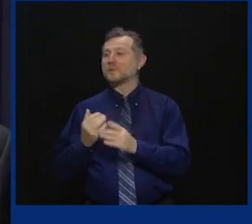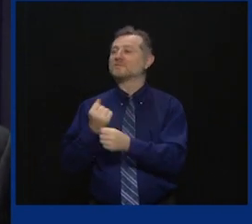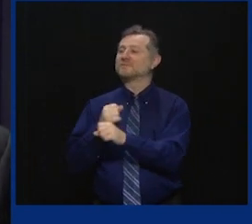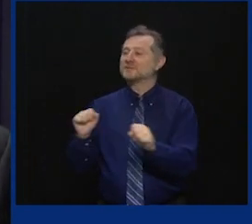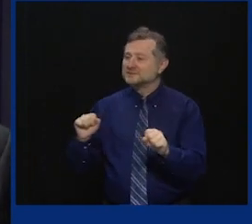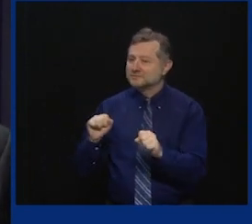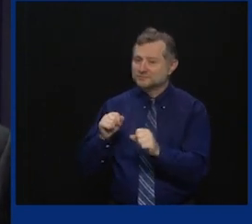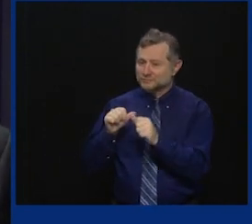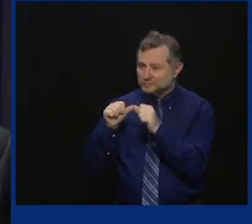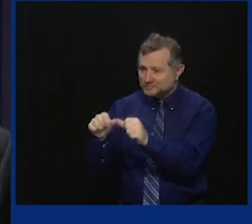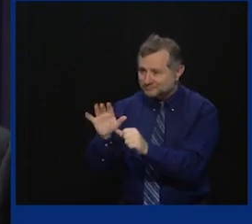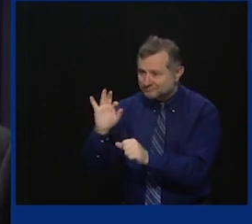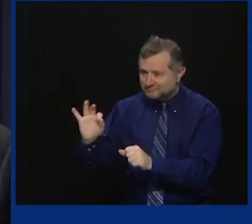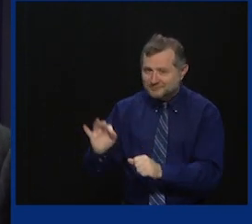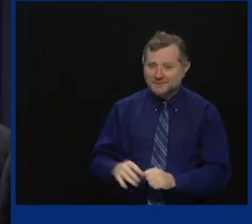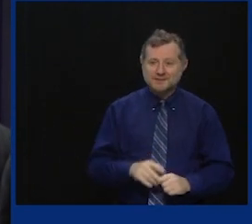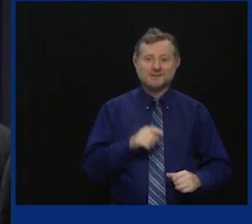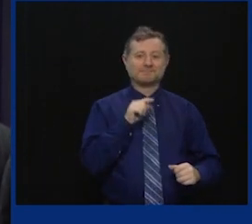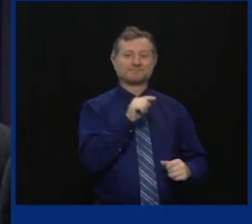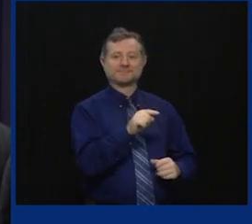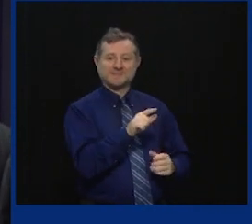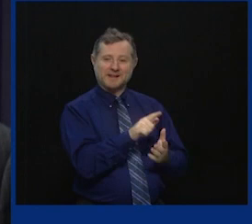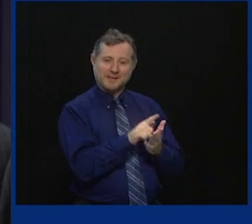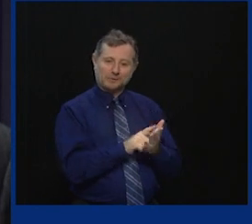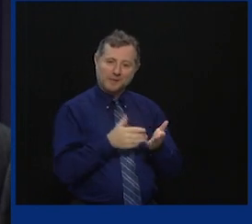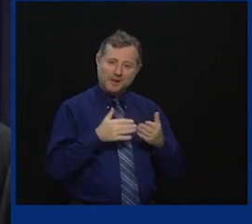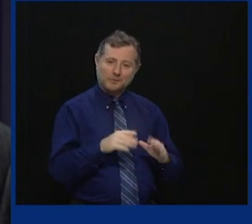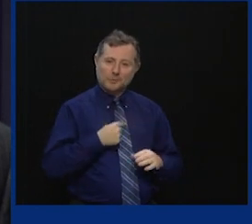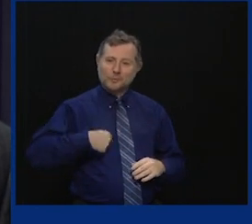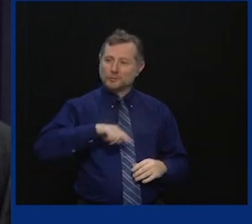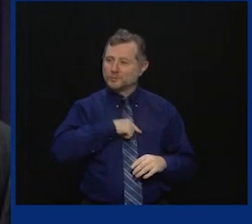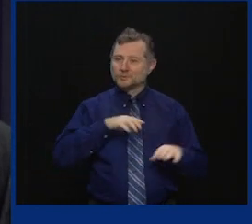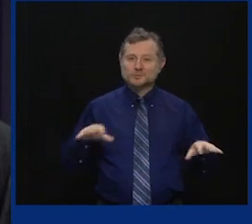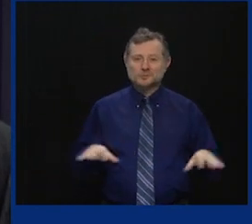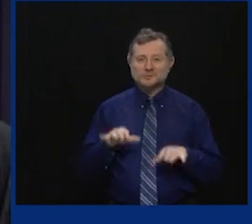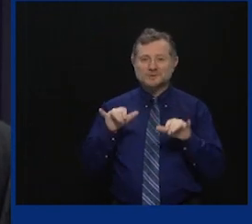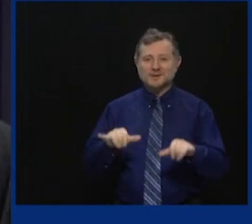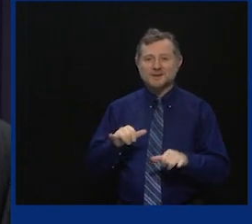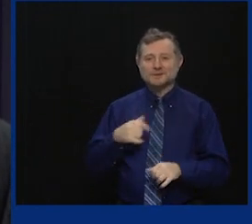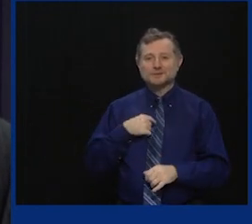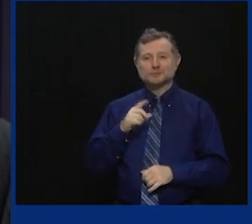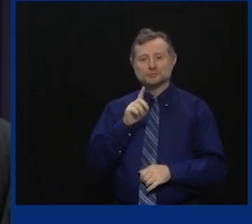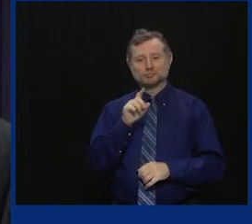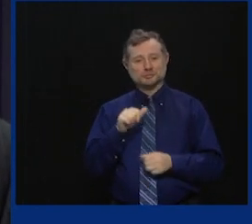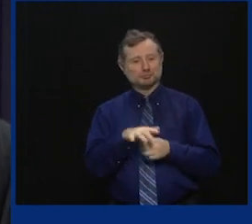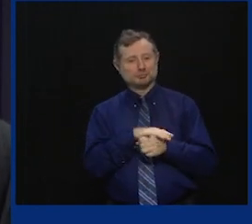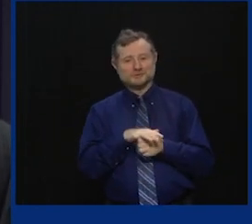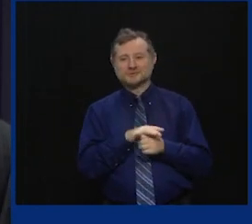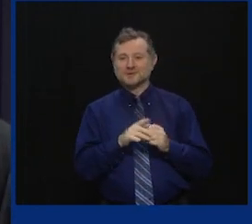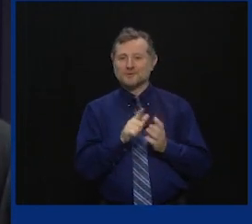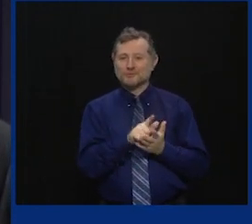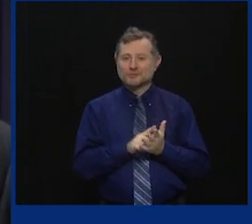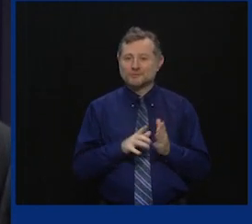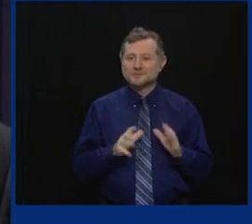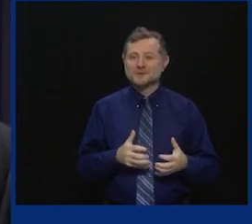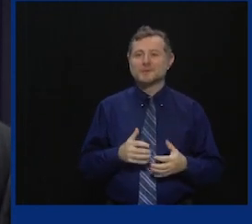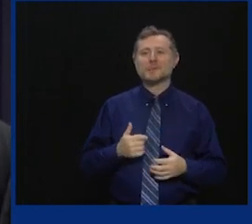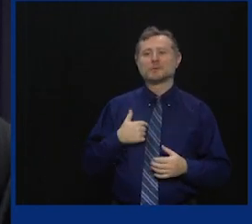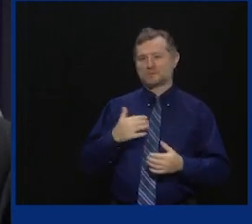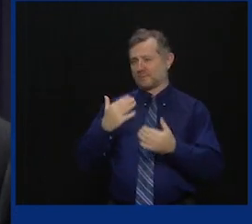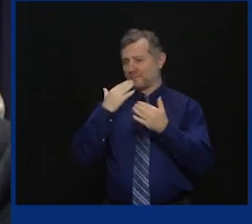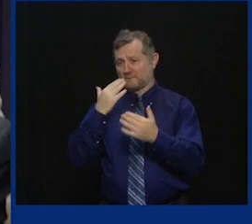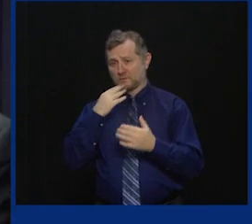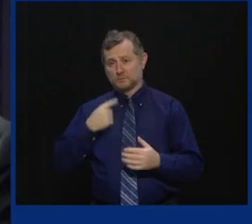do that effectively as district attorneys. And I want to acknowledge all of the DAs that are on this stage that have supported less is more from the very